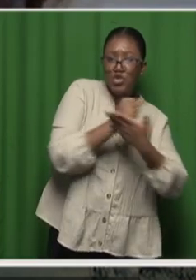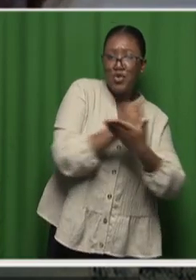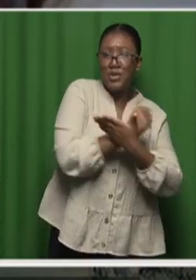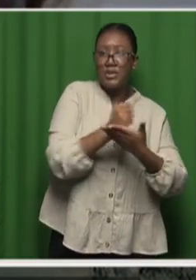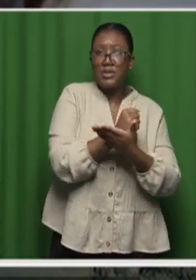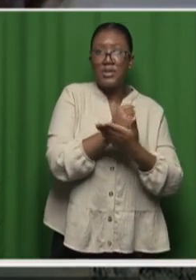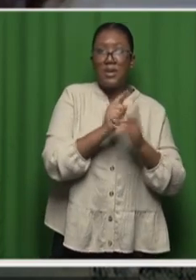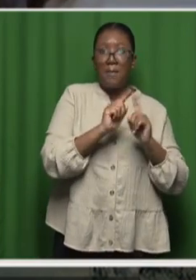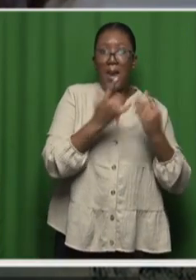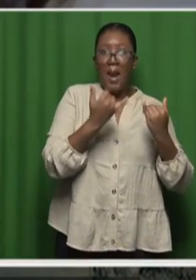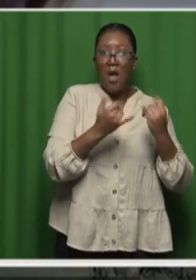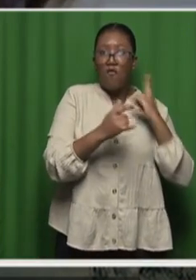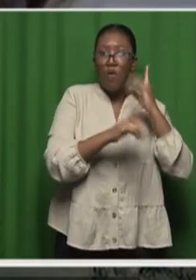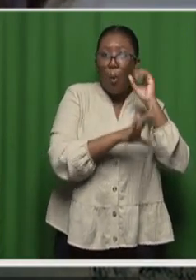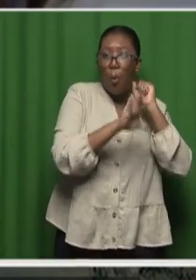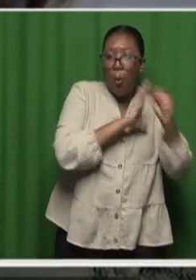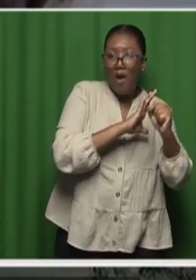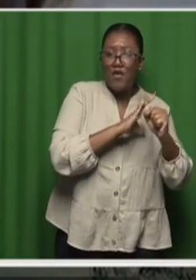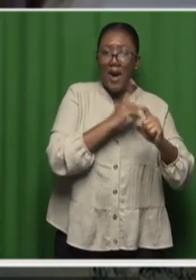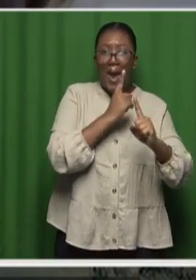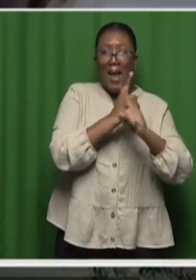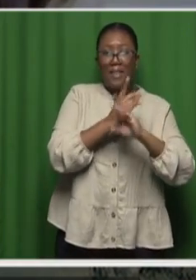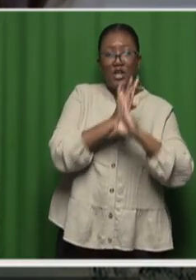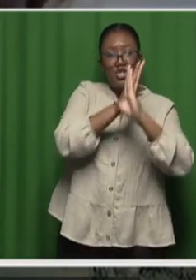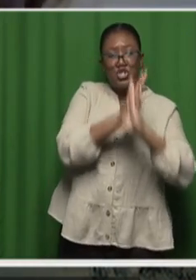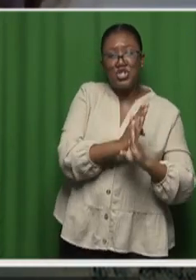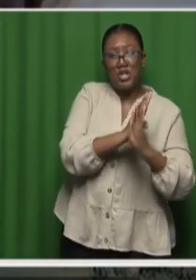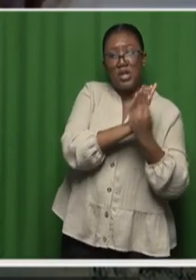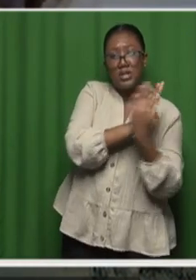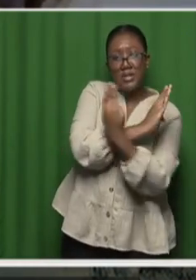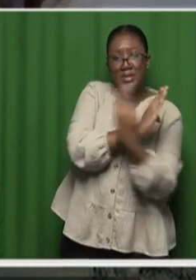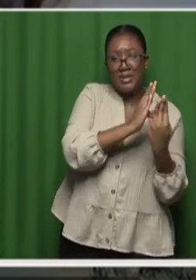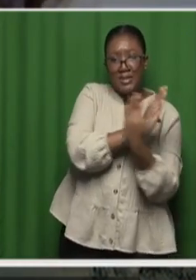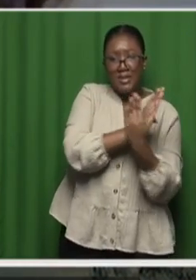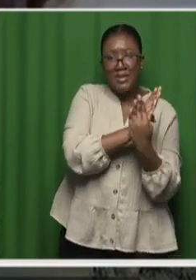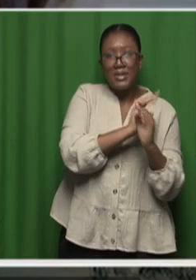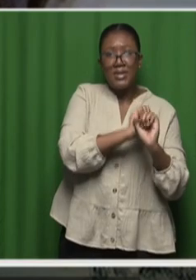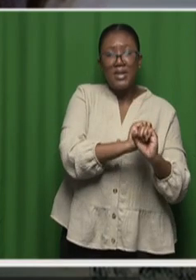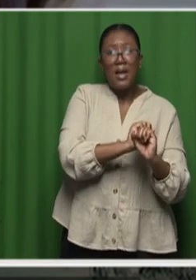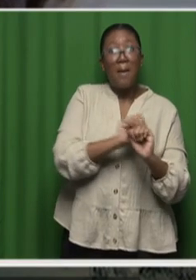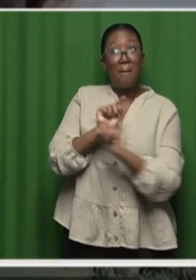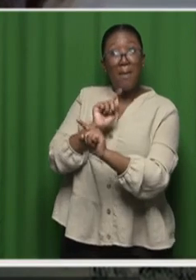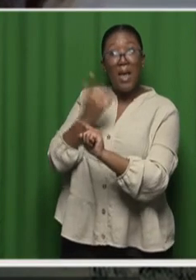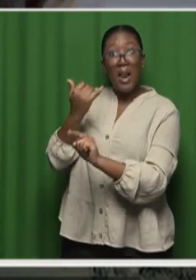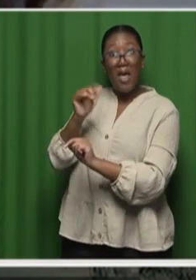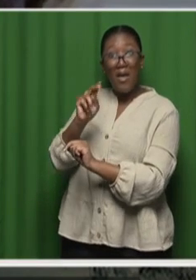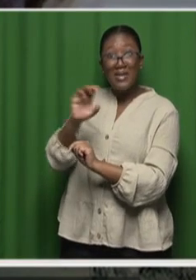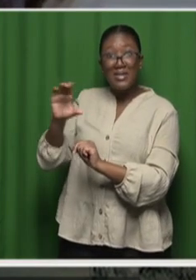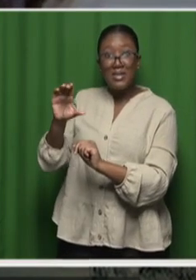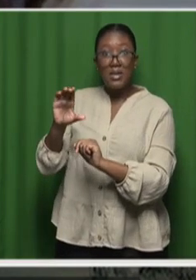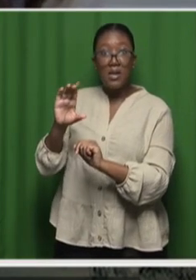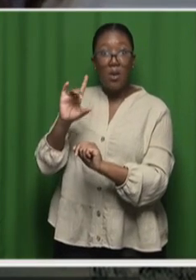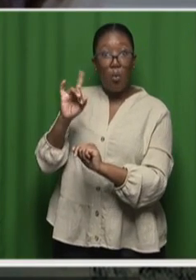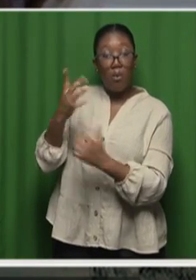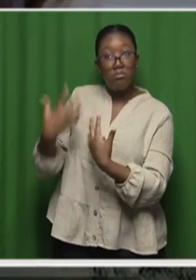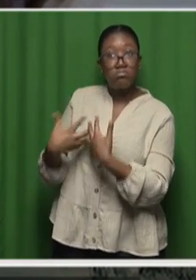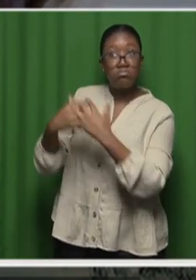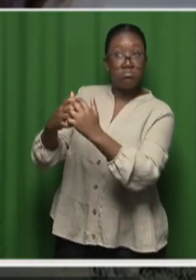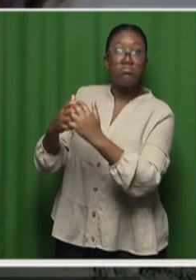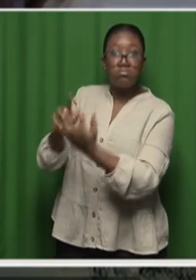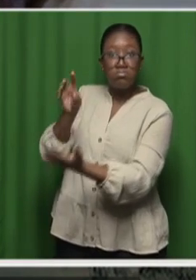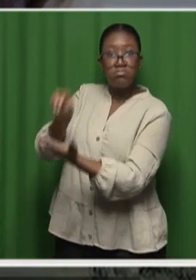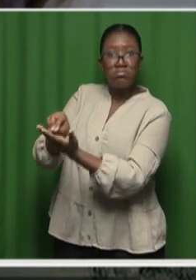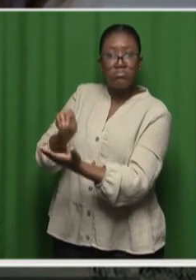warrior and a shield. If this is the case, on what basis is the ANC constructing its case if there's no